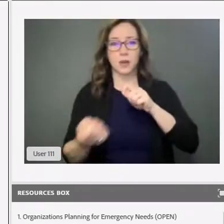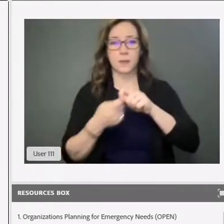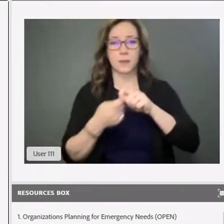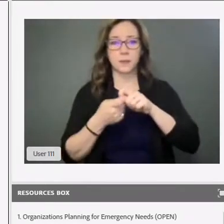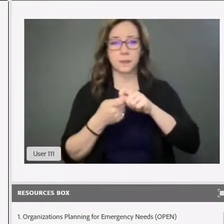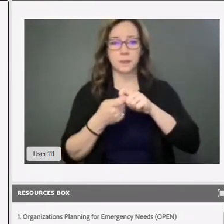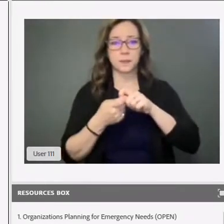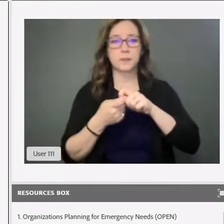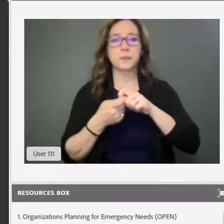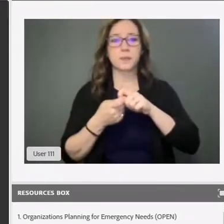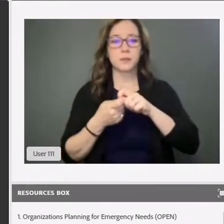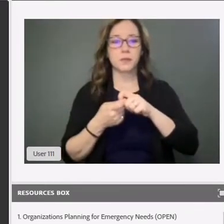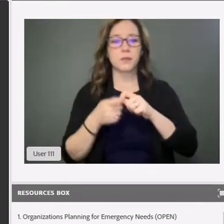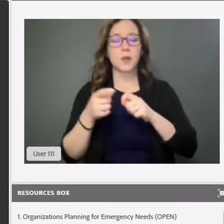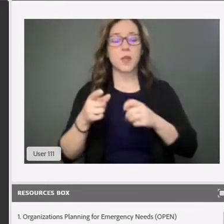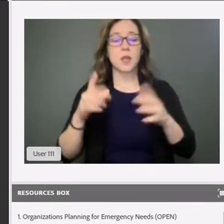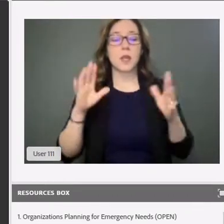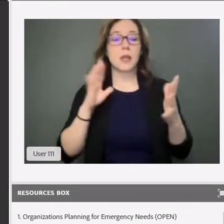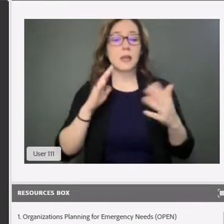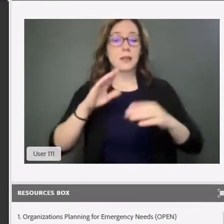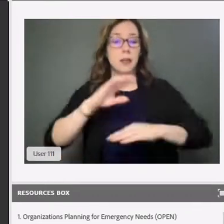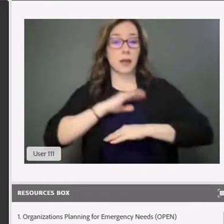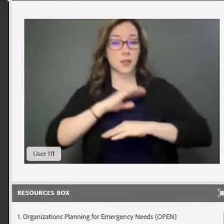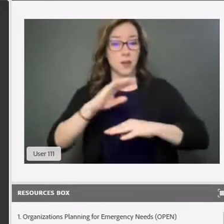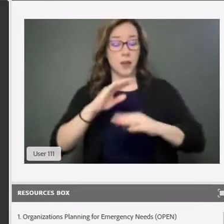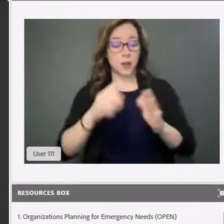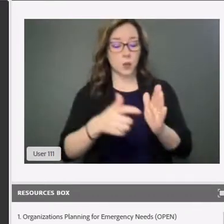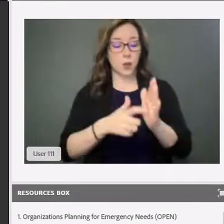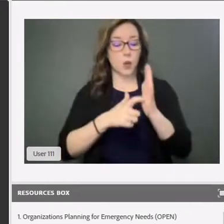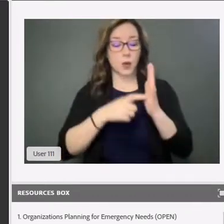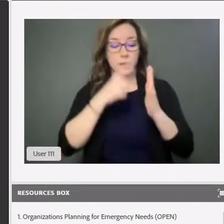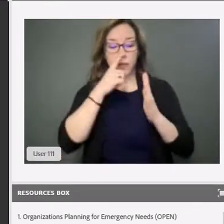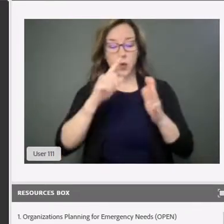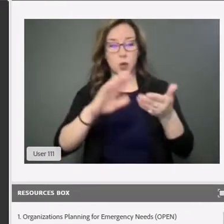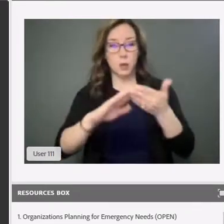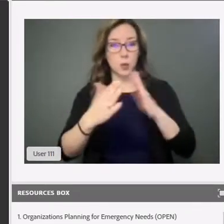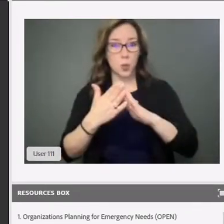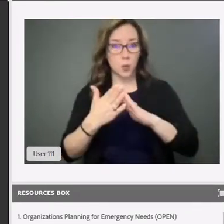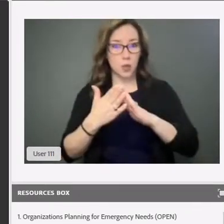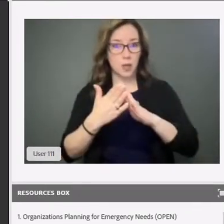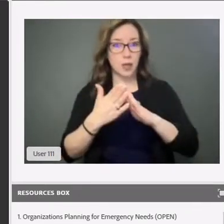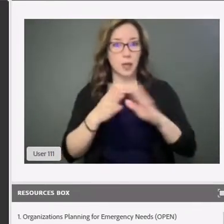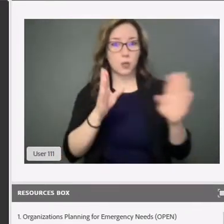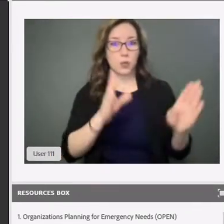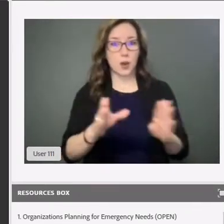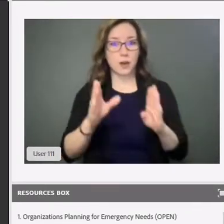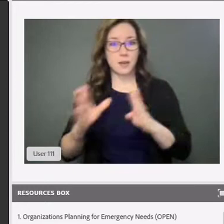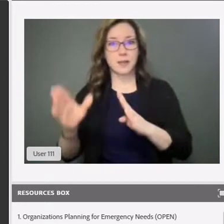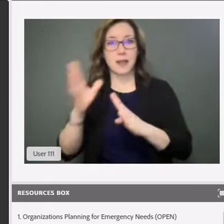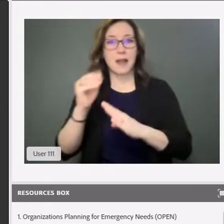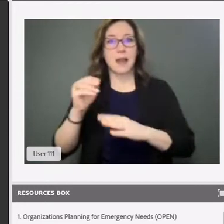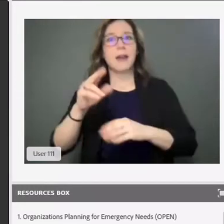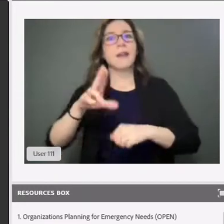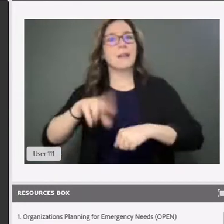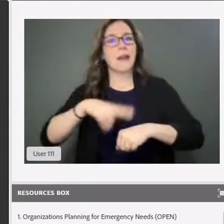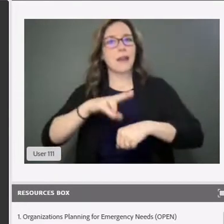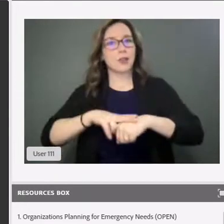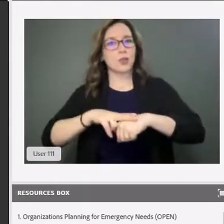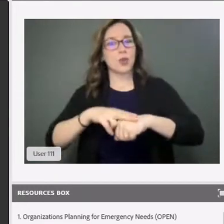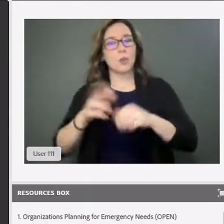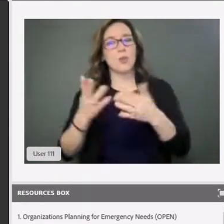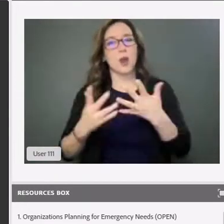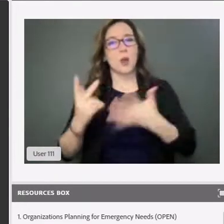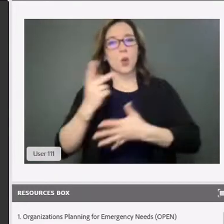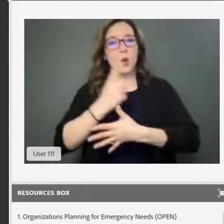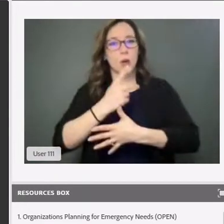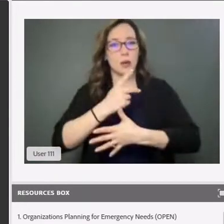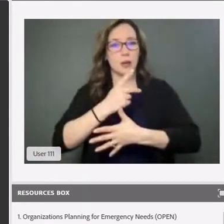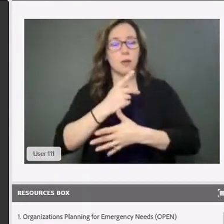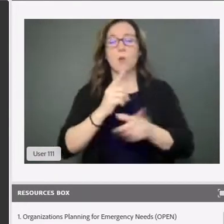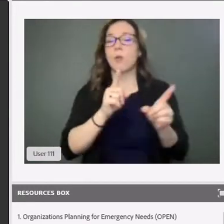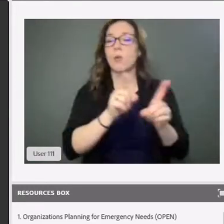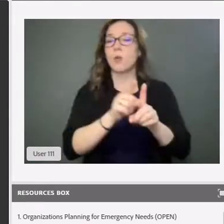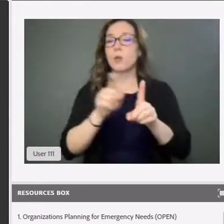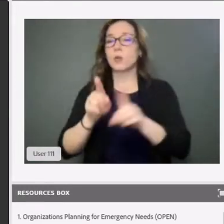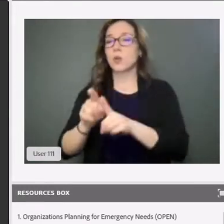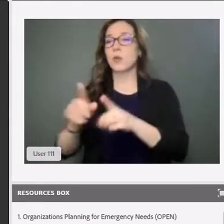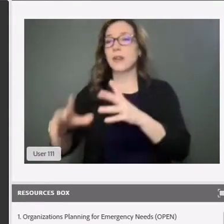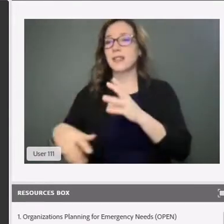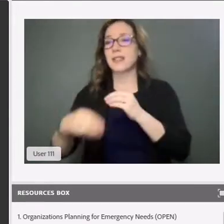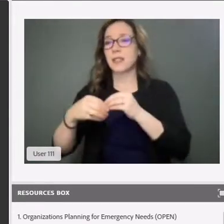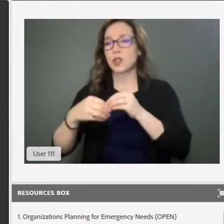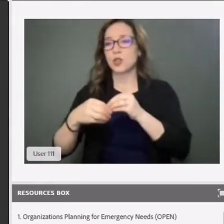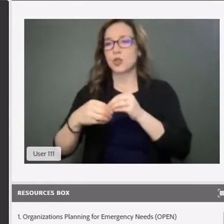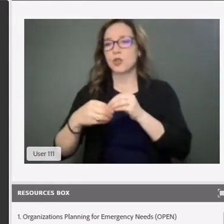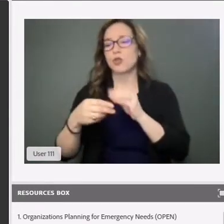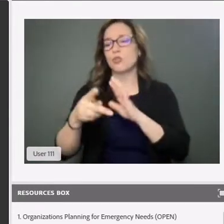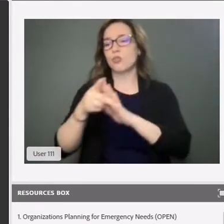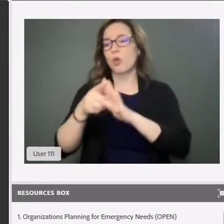the requirements for the Enhancing Community Preparedness and Resilience National Priority Area, and additional guidance on how to